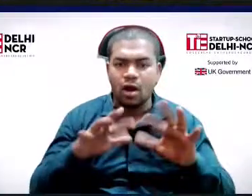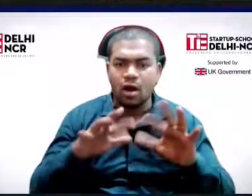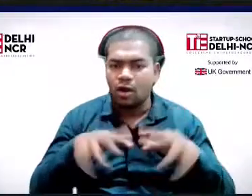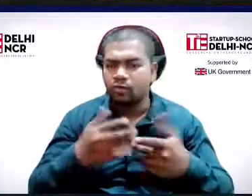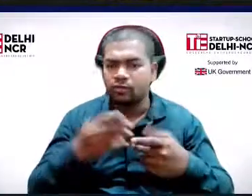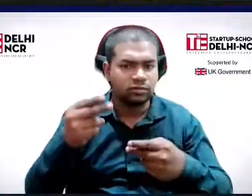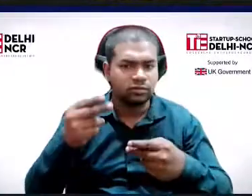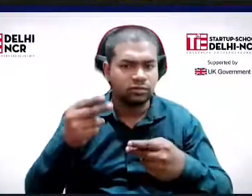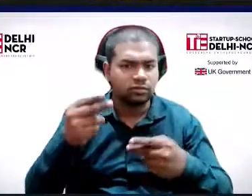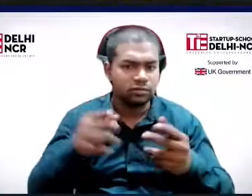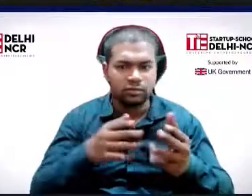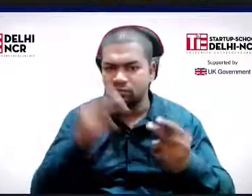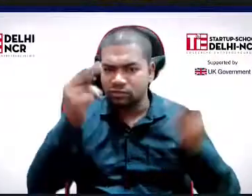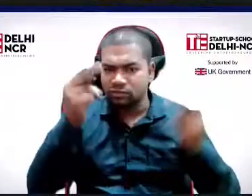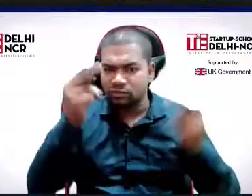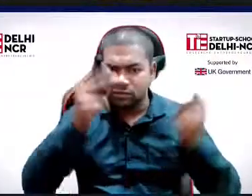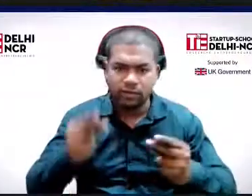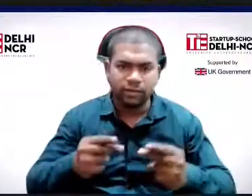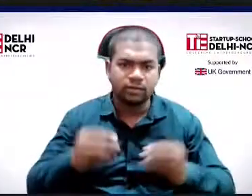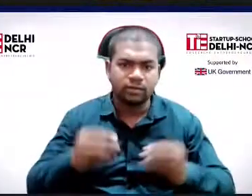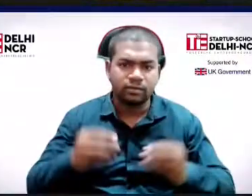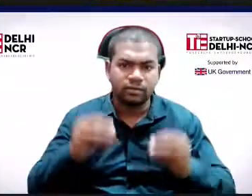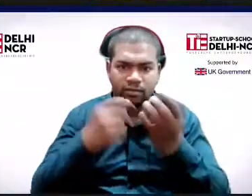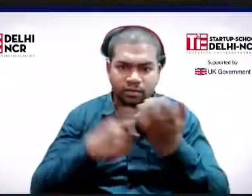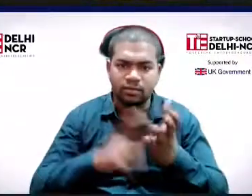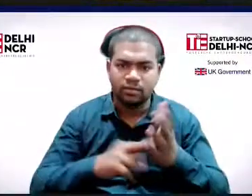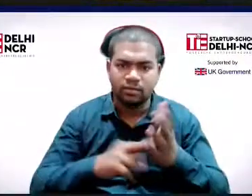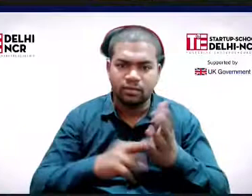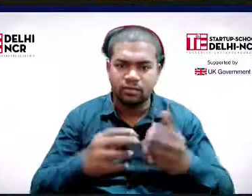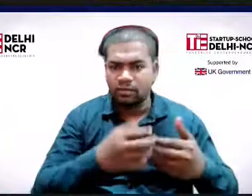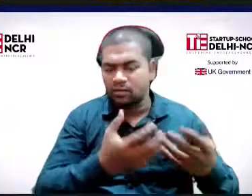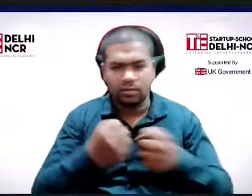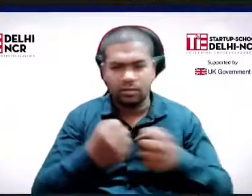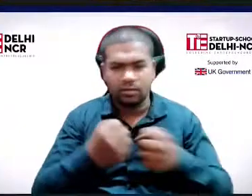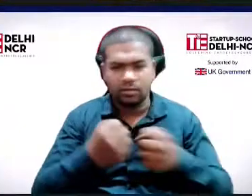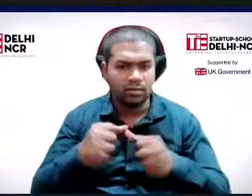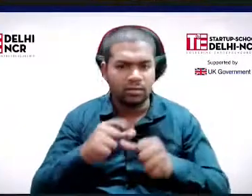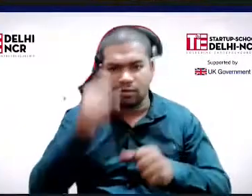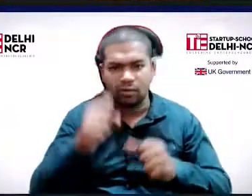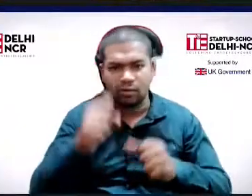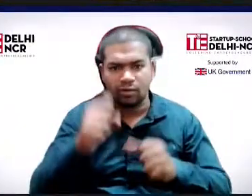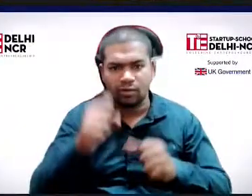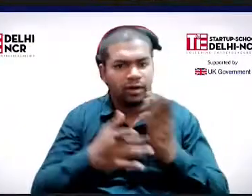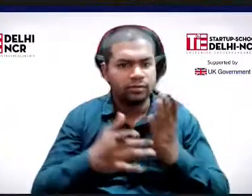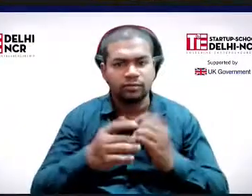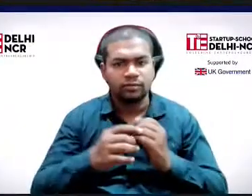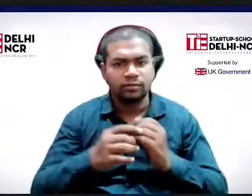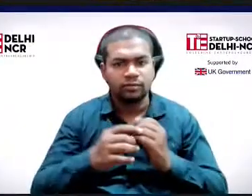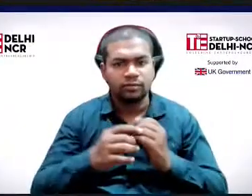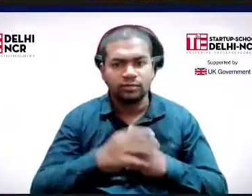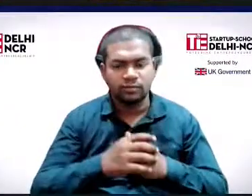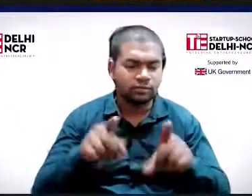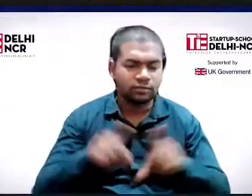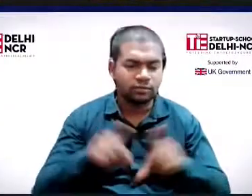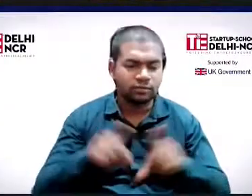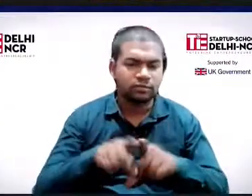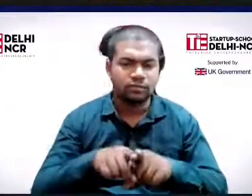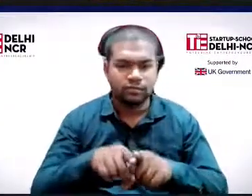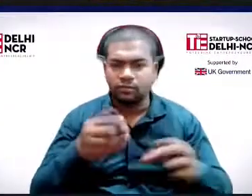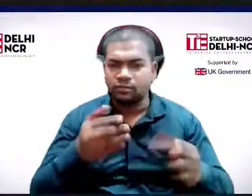brand design systems, taking into account technology? Like we just came in and the previous speakers